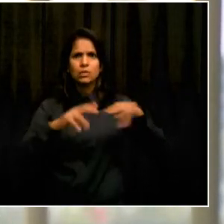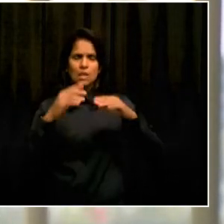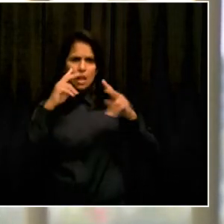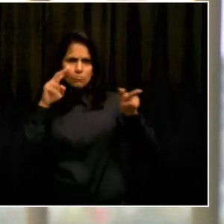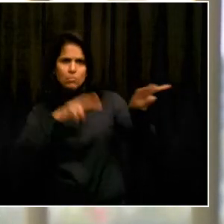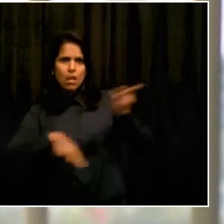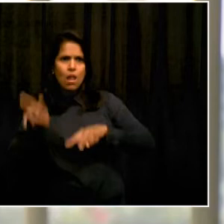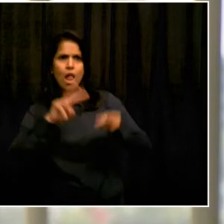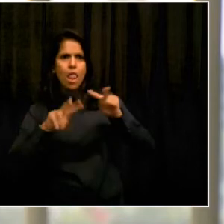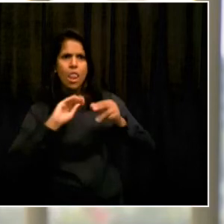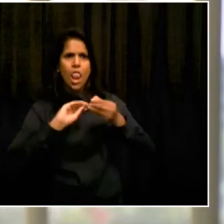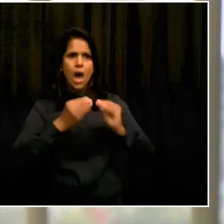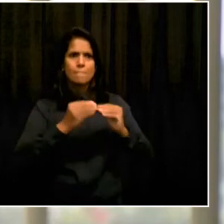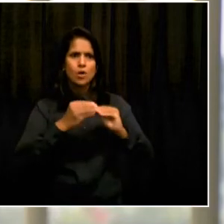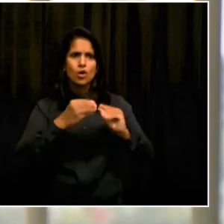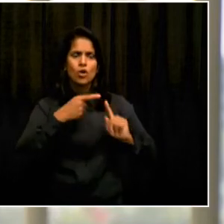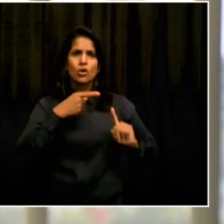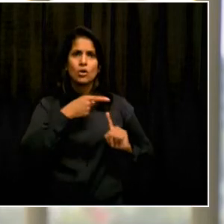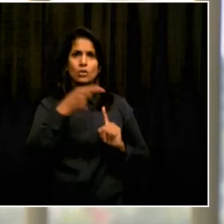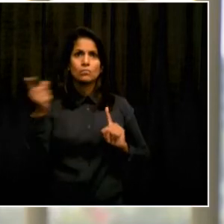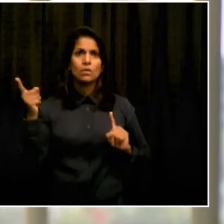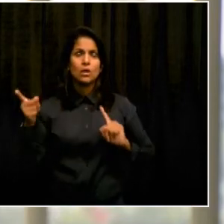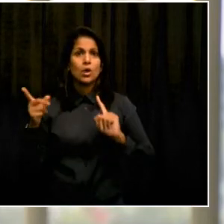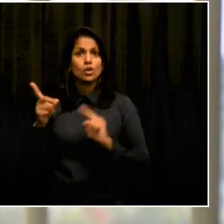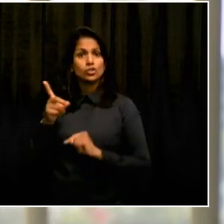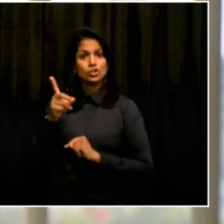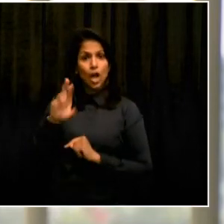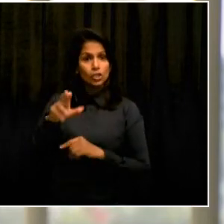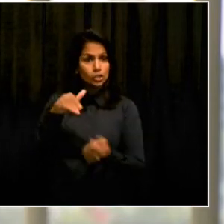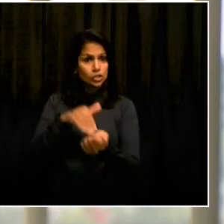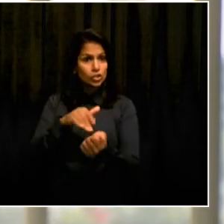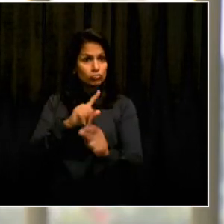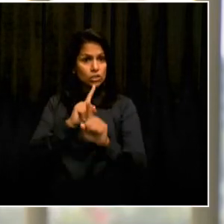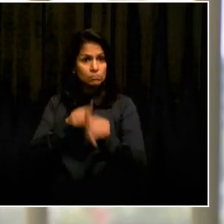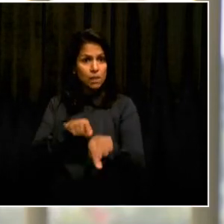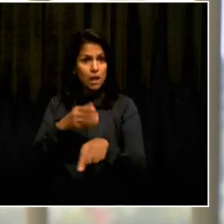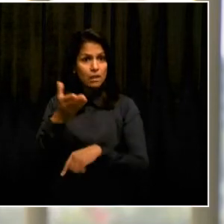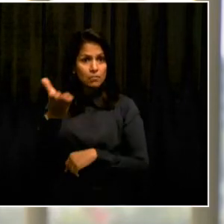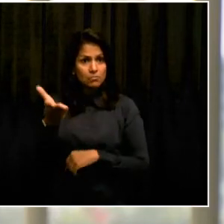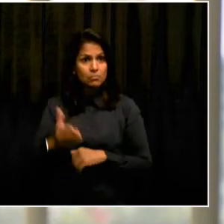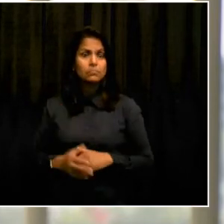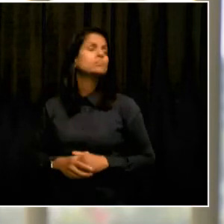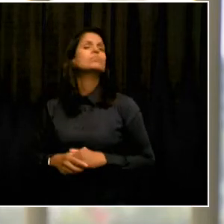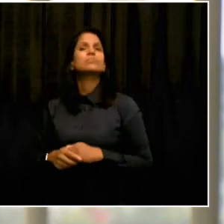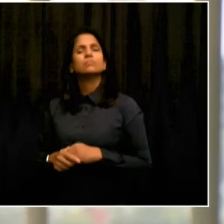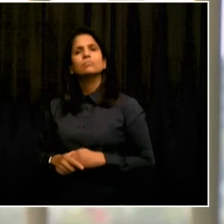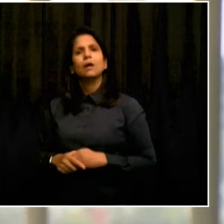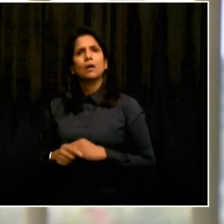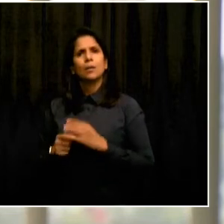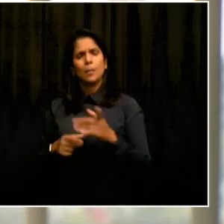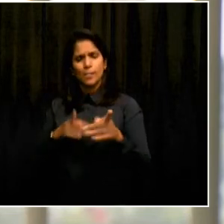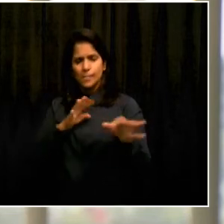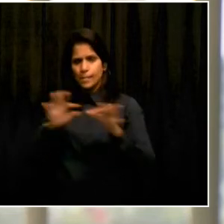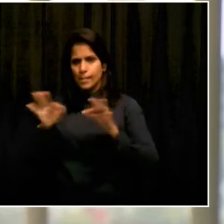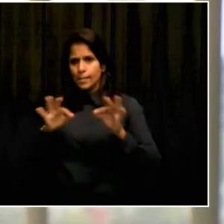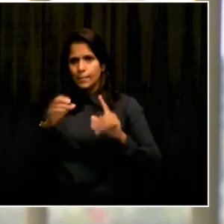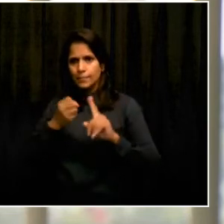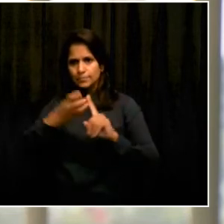having enough intensive care nurses, having enough respiratory therapists. And the second level problem was